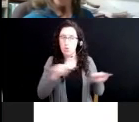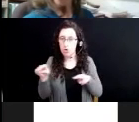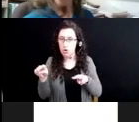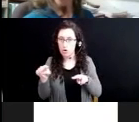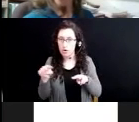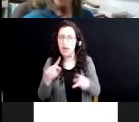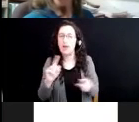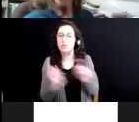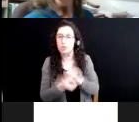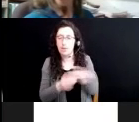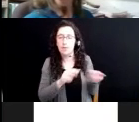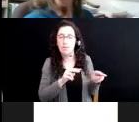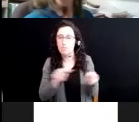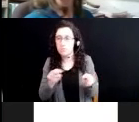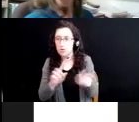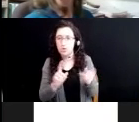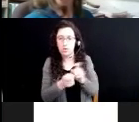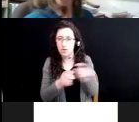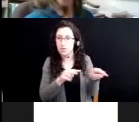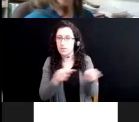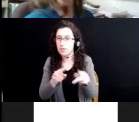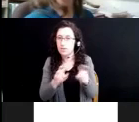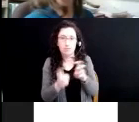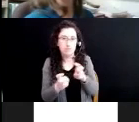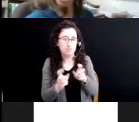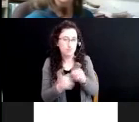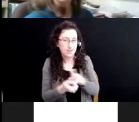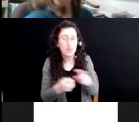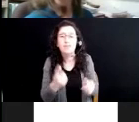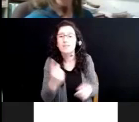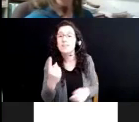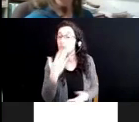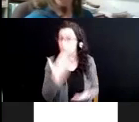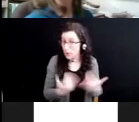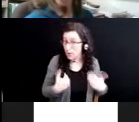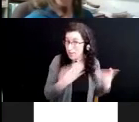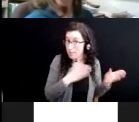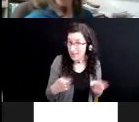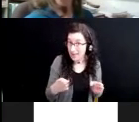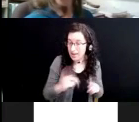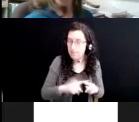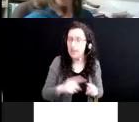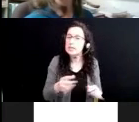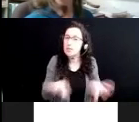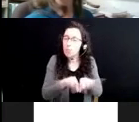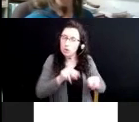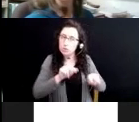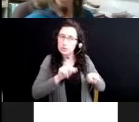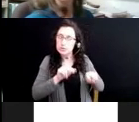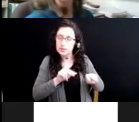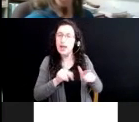are key components of any plan. It's good to have a plan, but plans